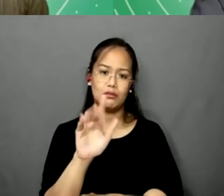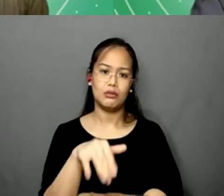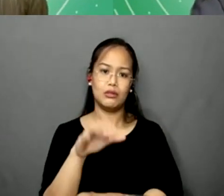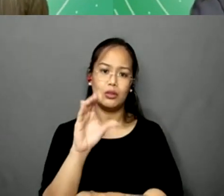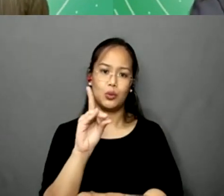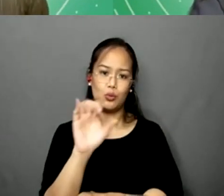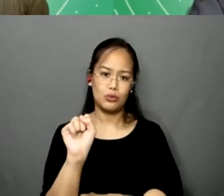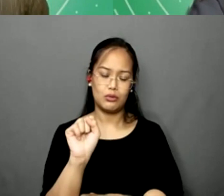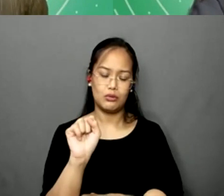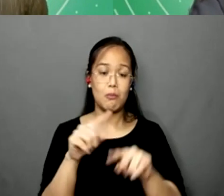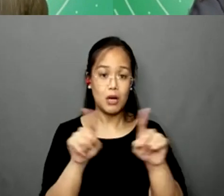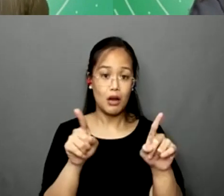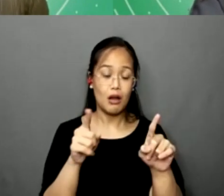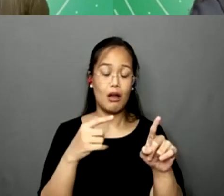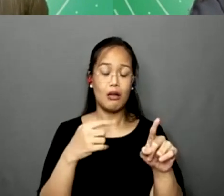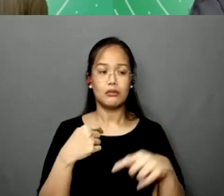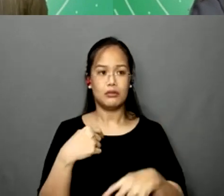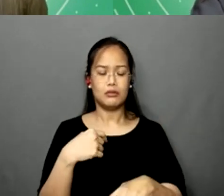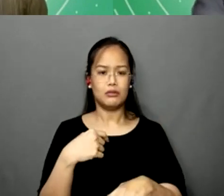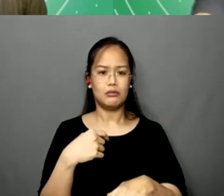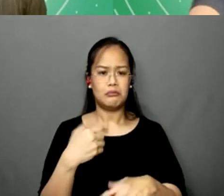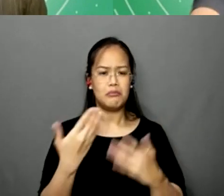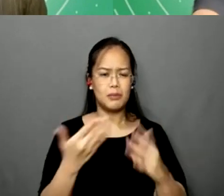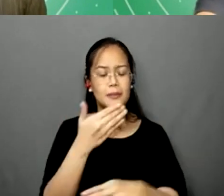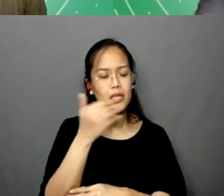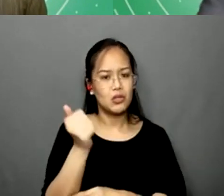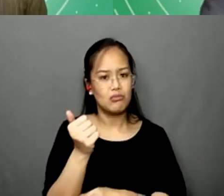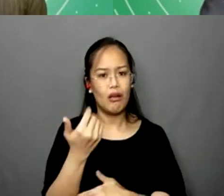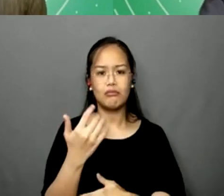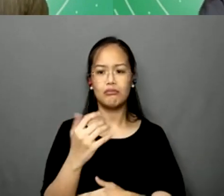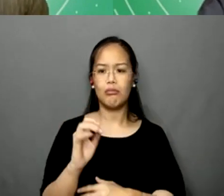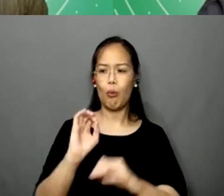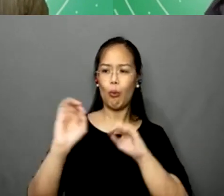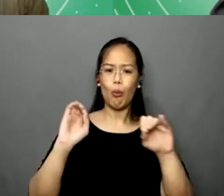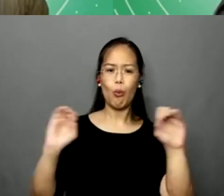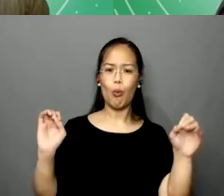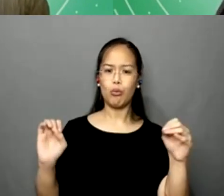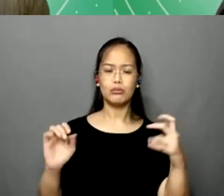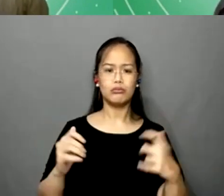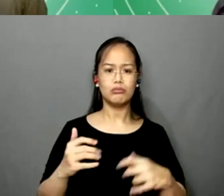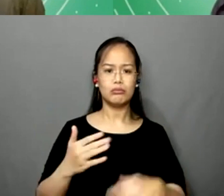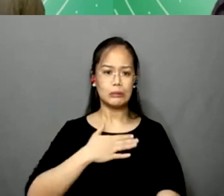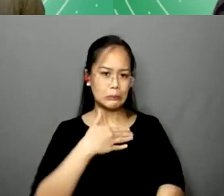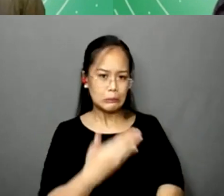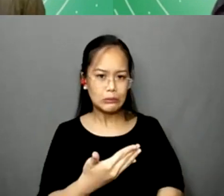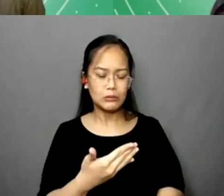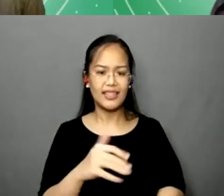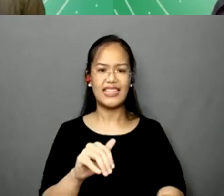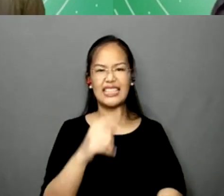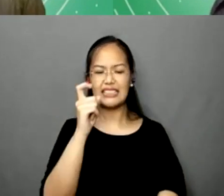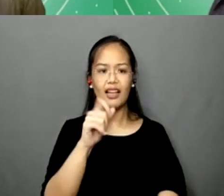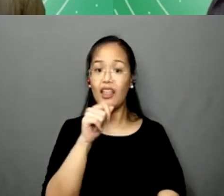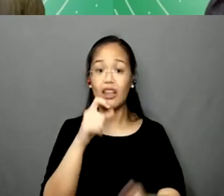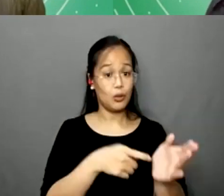that taking initiative on framing these reports. For example, it's not required, but you